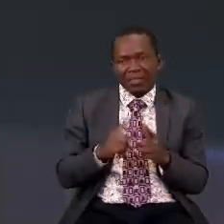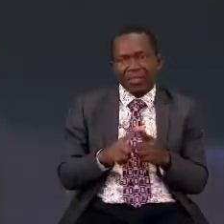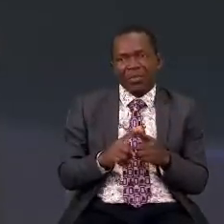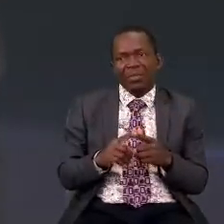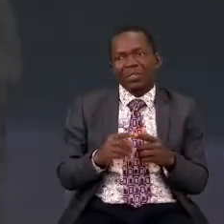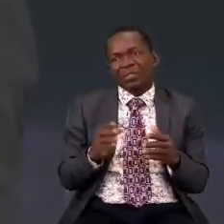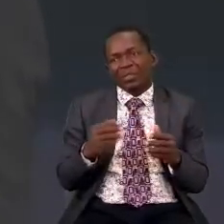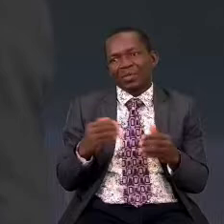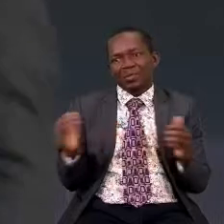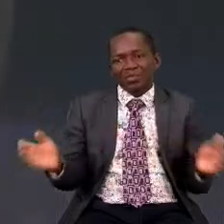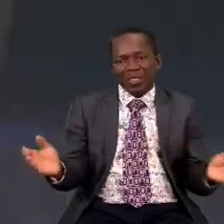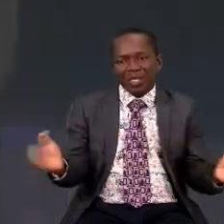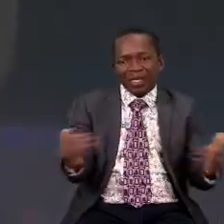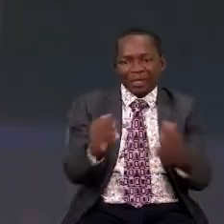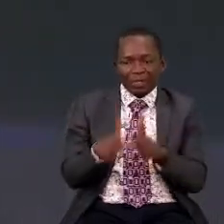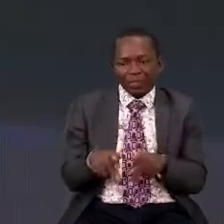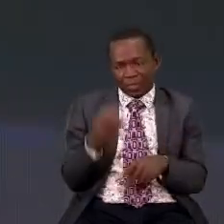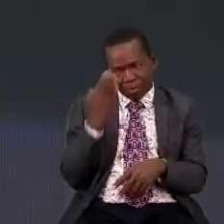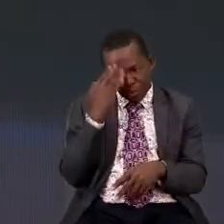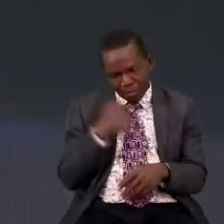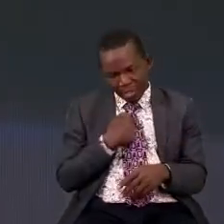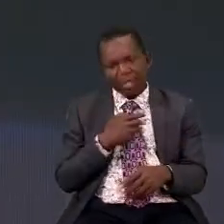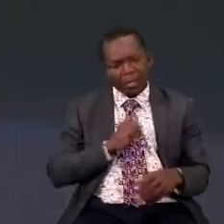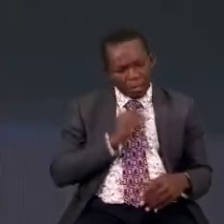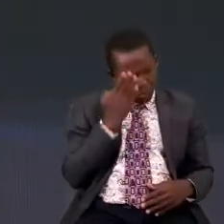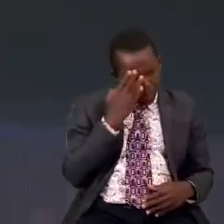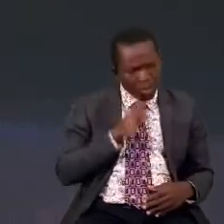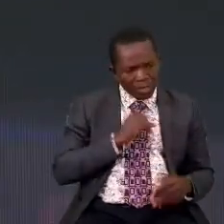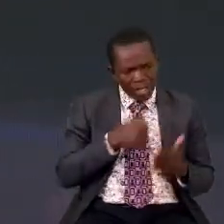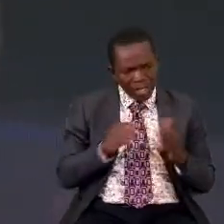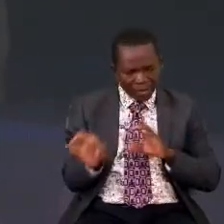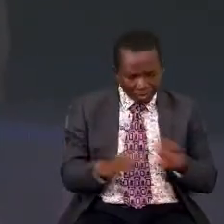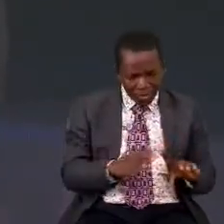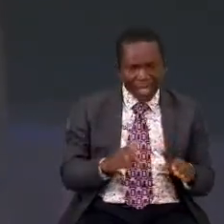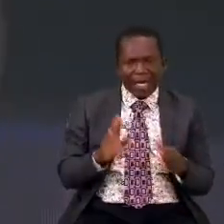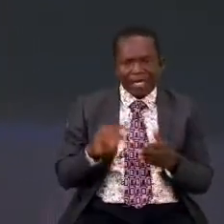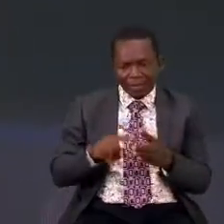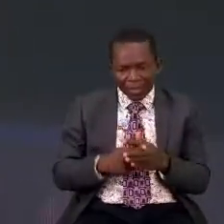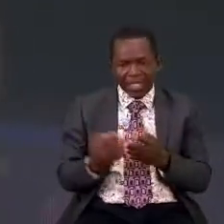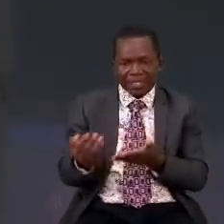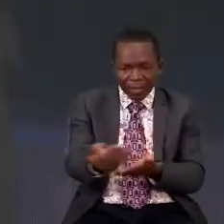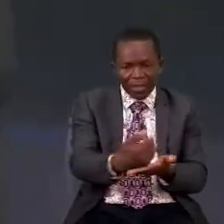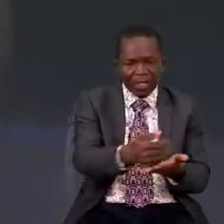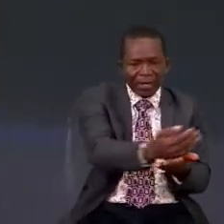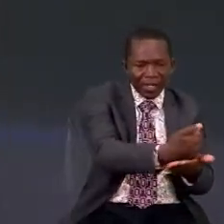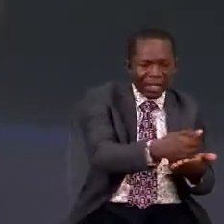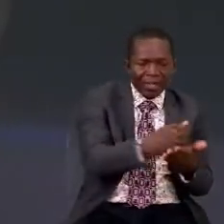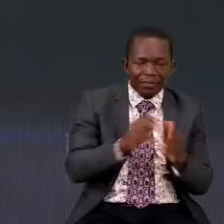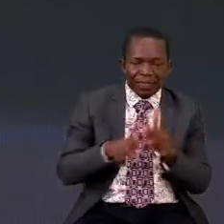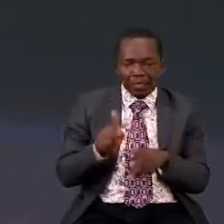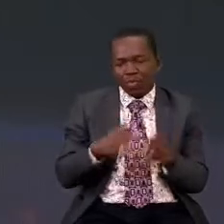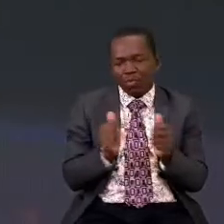everything they can campaign with. They can campaign with money, they can campaign with voice, they can campaign with